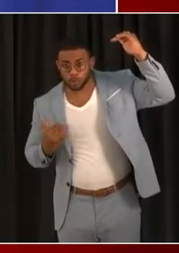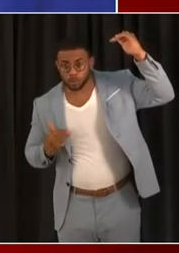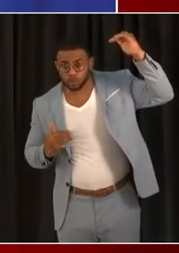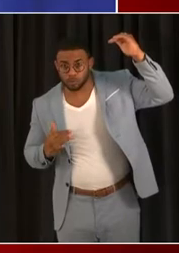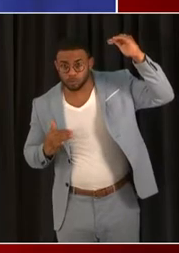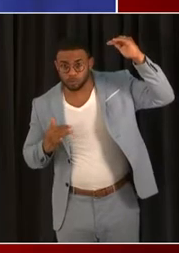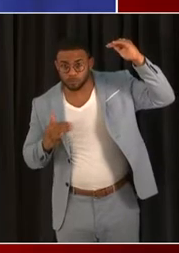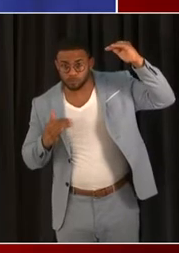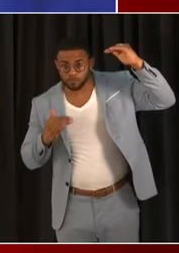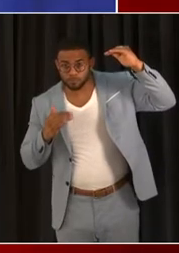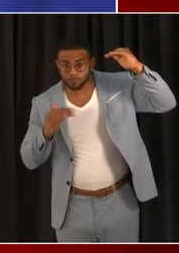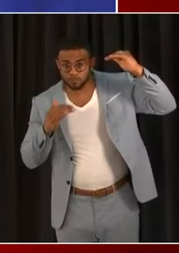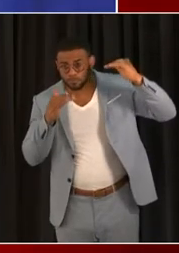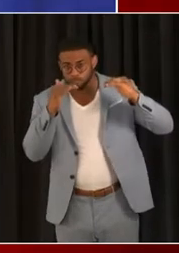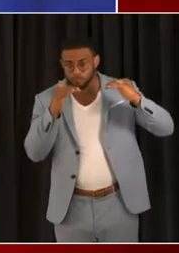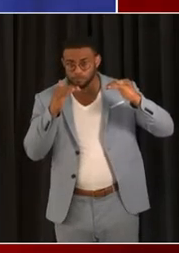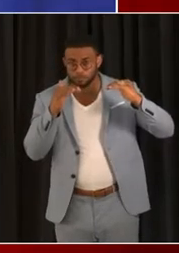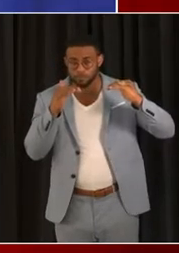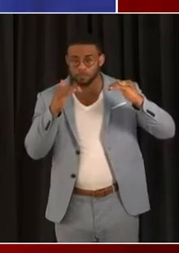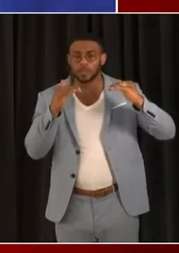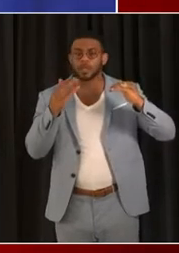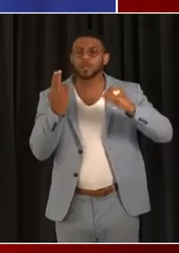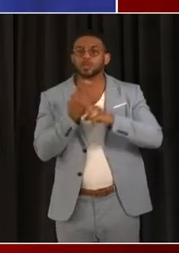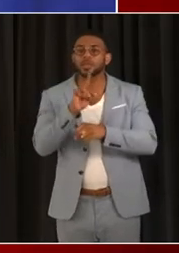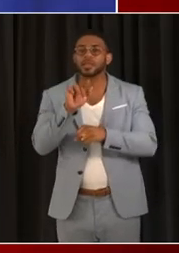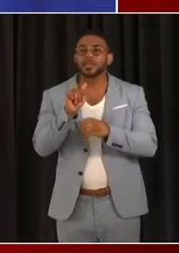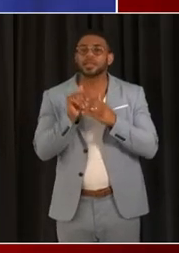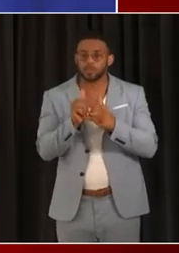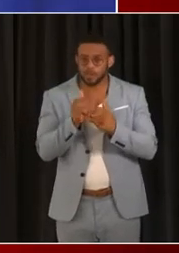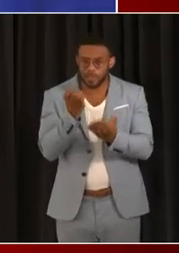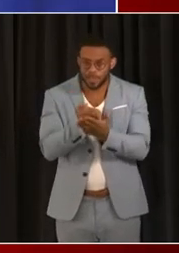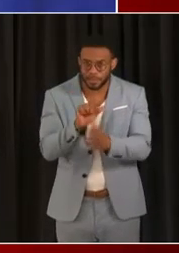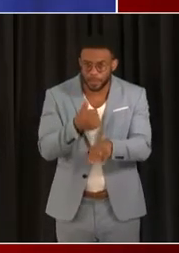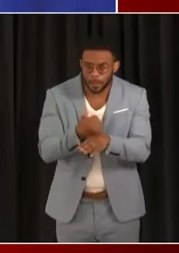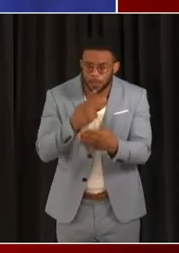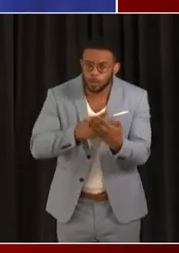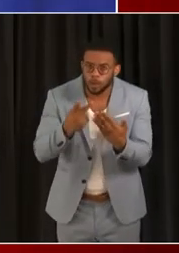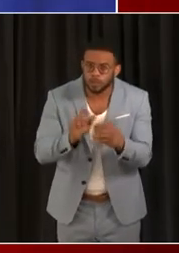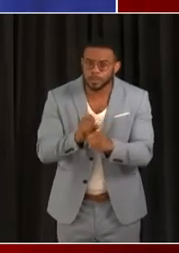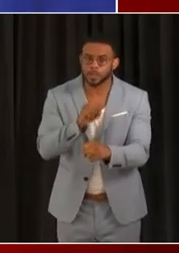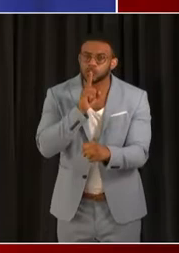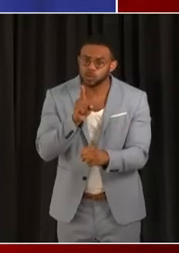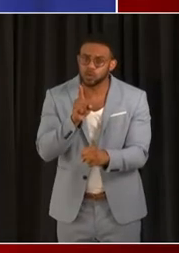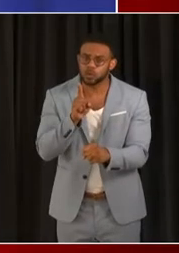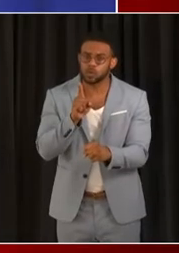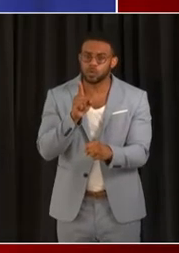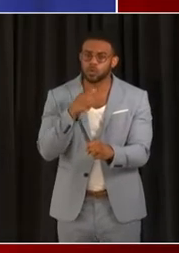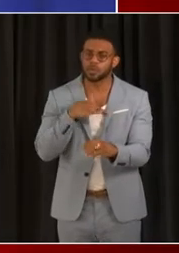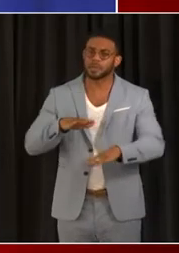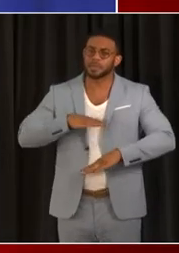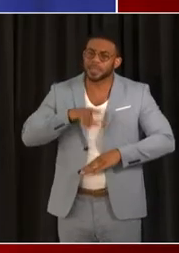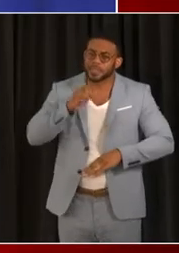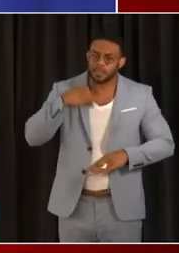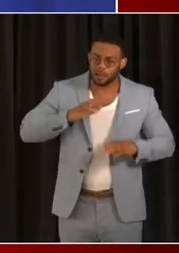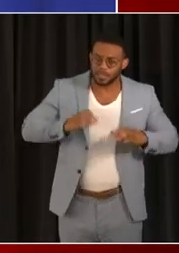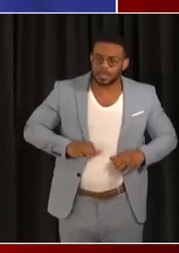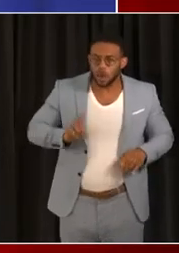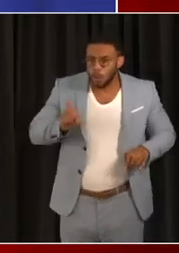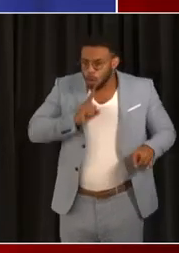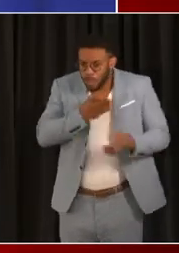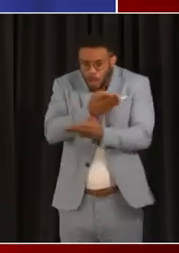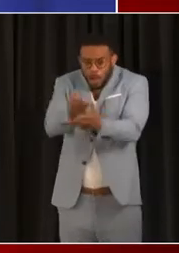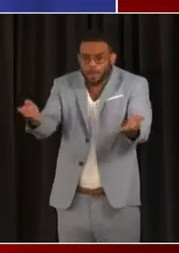to do as Your United Way is to try to bridge that gap using data-driven, evidence-based programming to ensure that we're meeting the needs of our